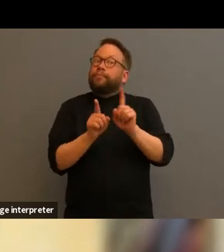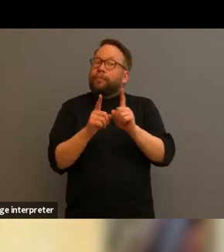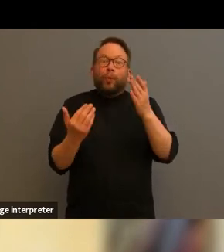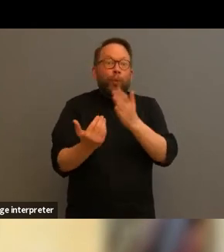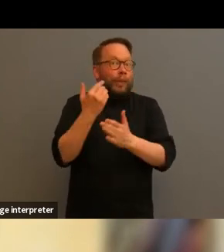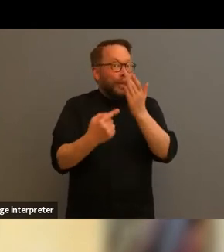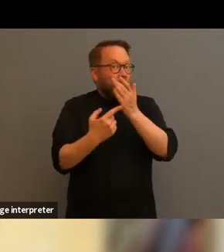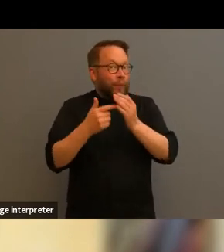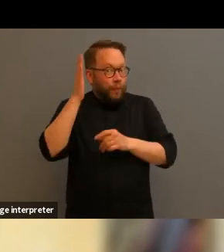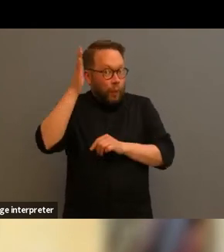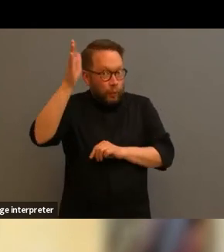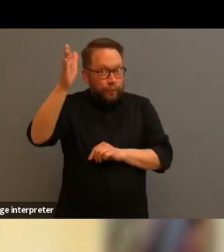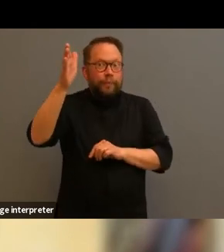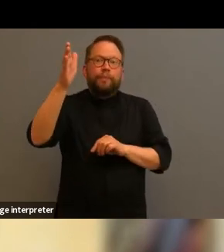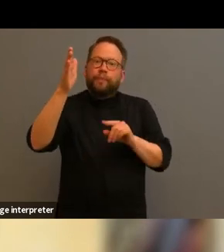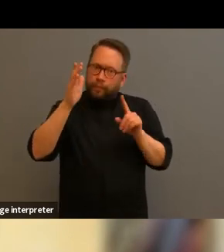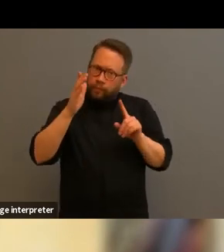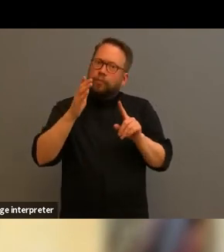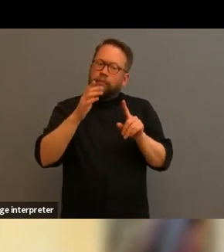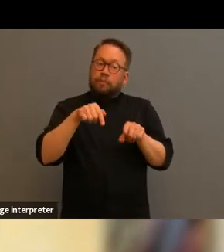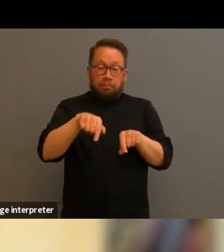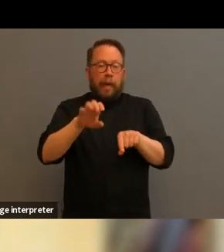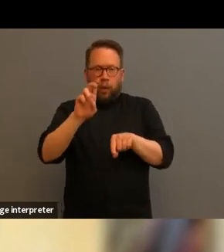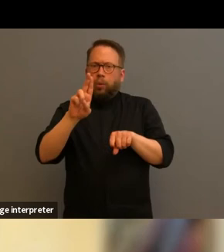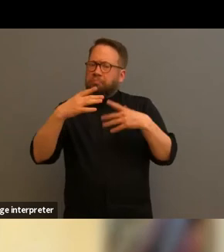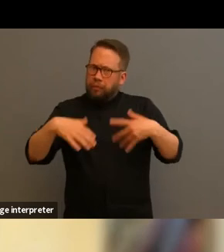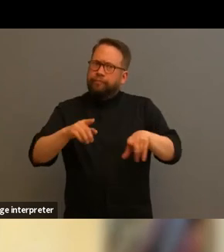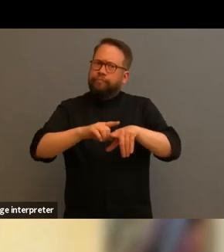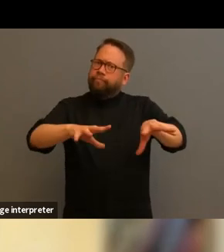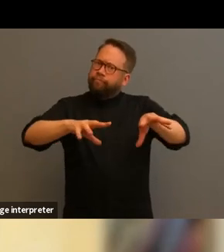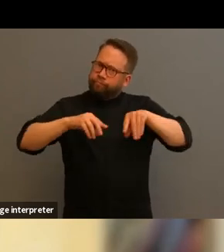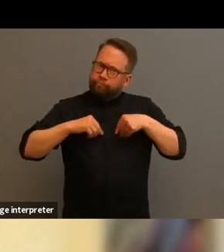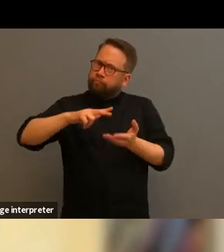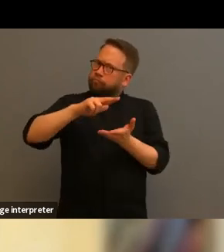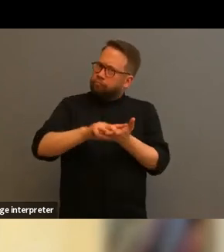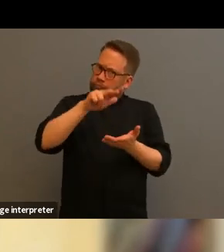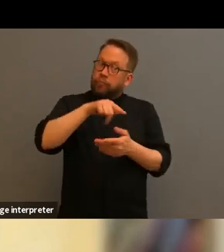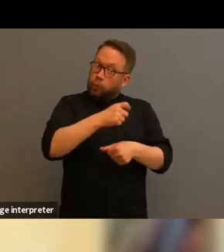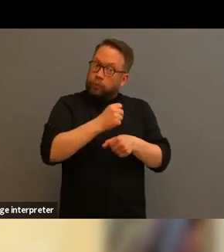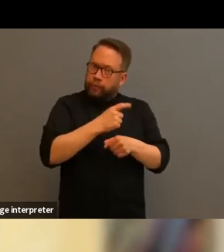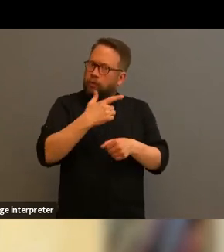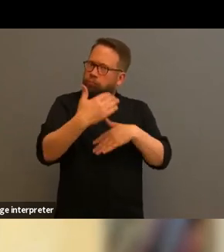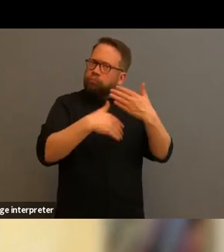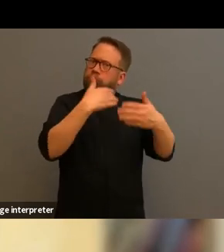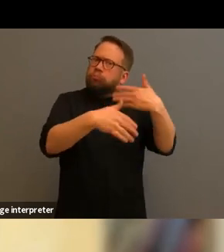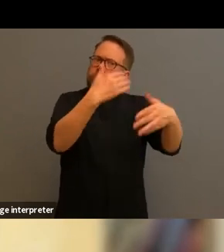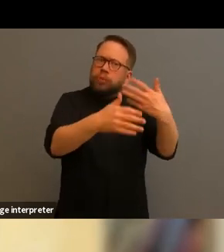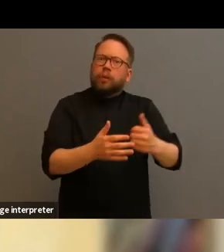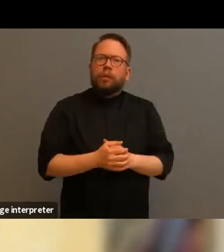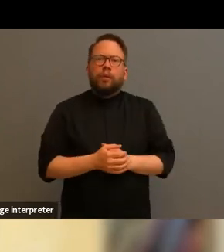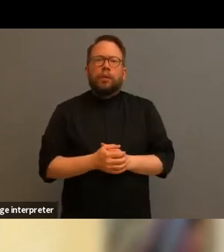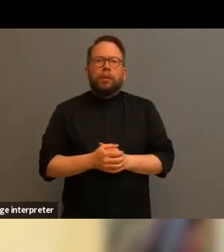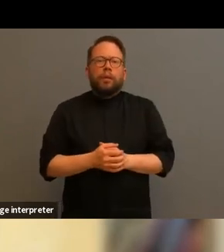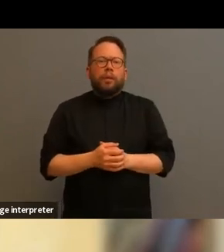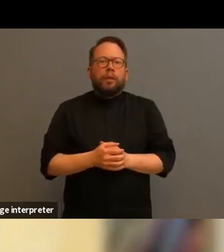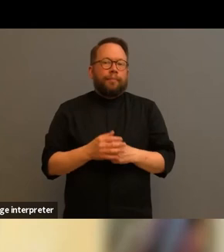adopted by the Union. And I'm really happy today to have one of the key actors, I would say, in disability policy within